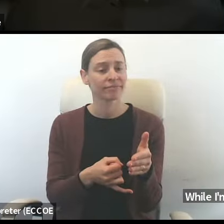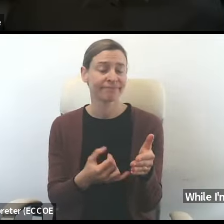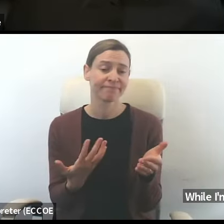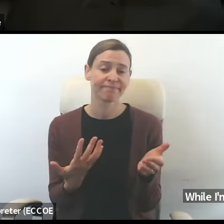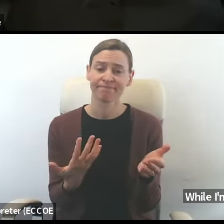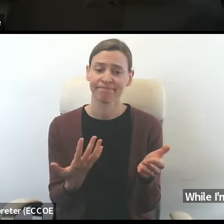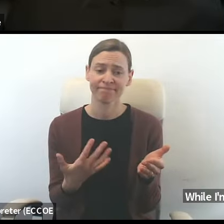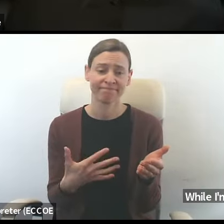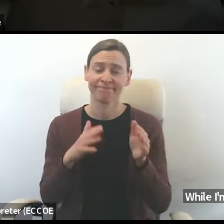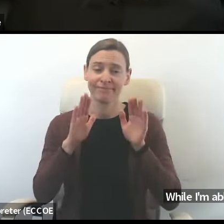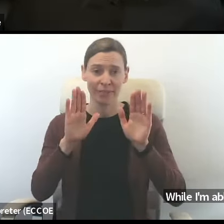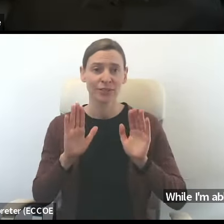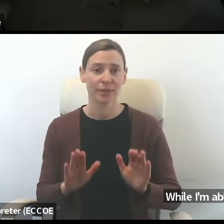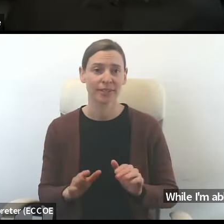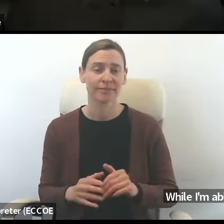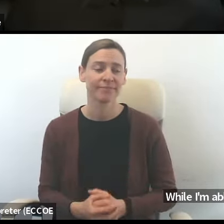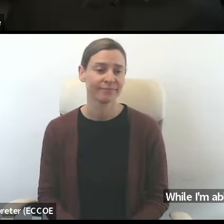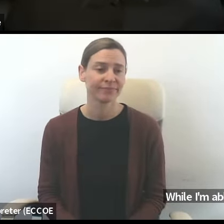it's really great.